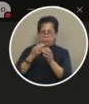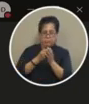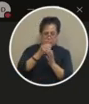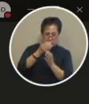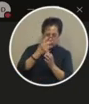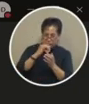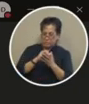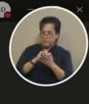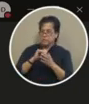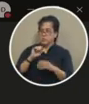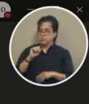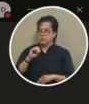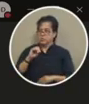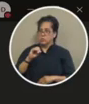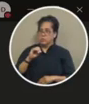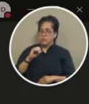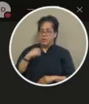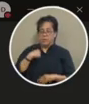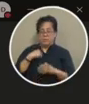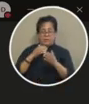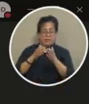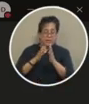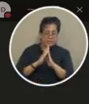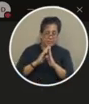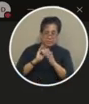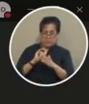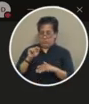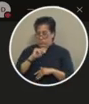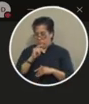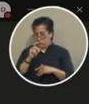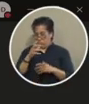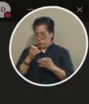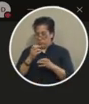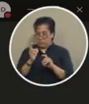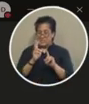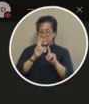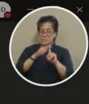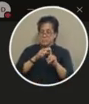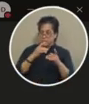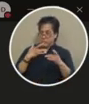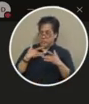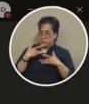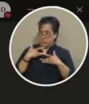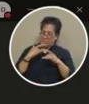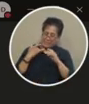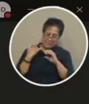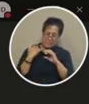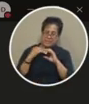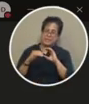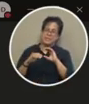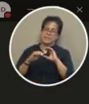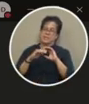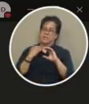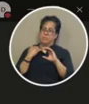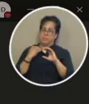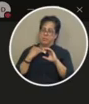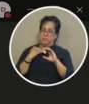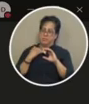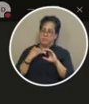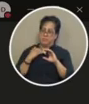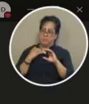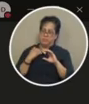that. So I would ask that those who would like to submit their concerns, that they email their concerns to